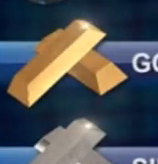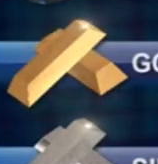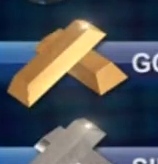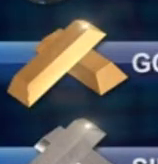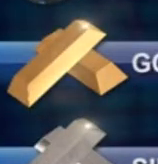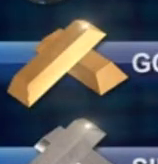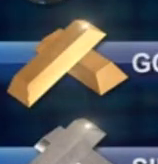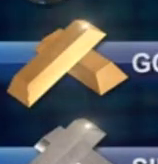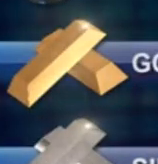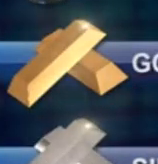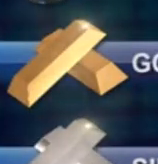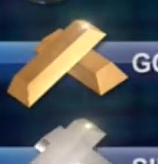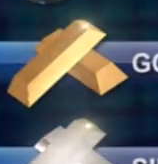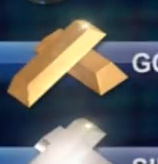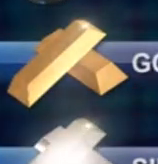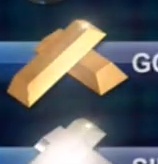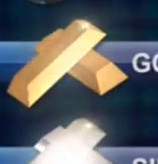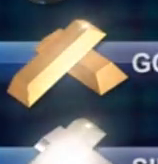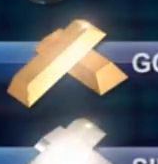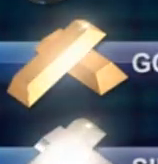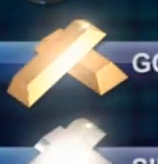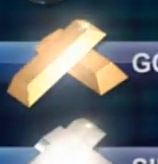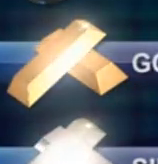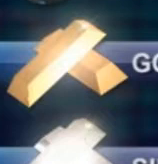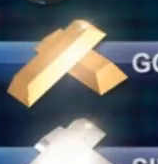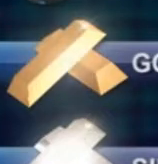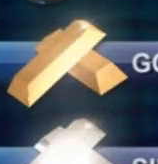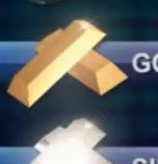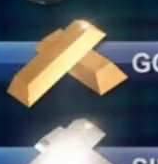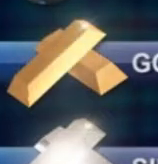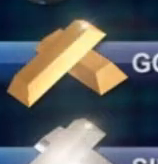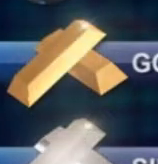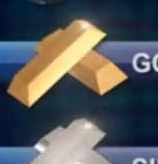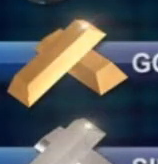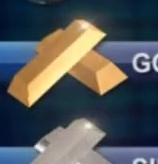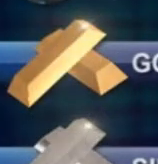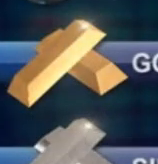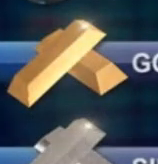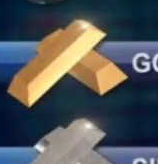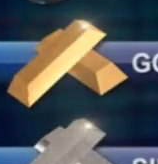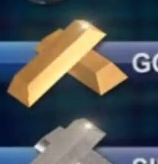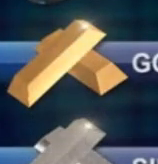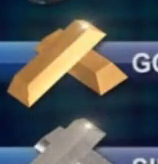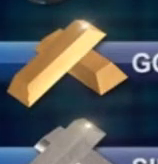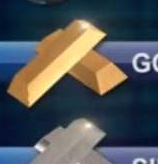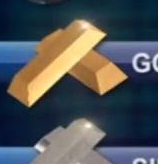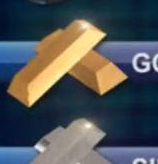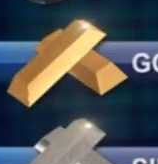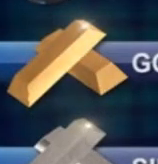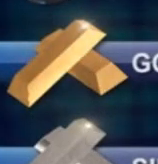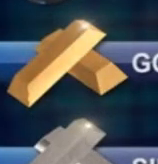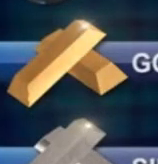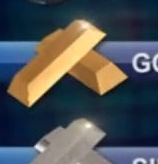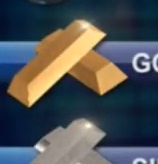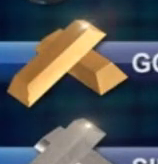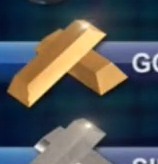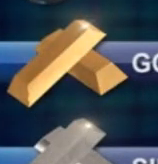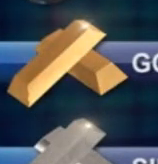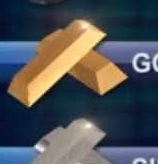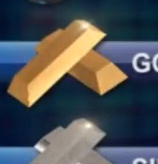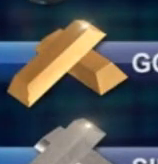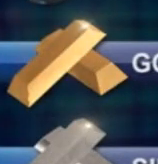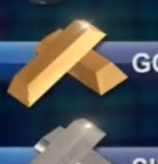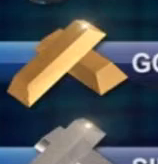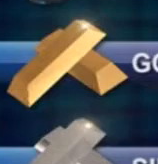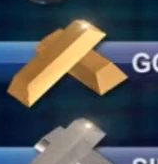above $40 a barrel. Gold was on the decline, dropping a few dollars to $1,888 per ounce, and silver closed down